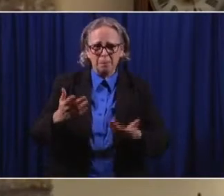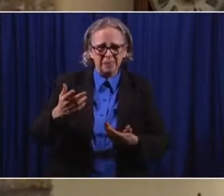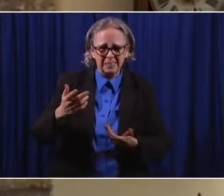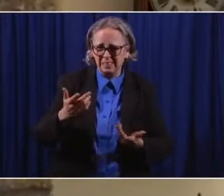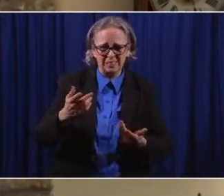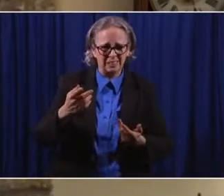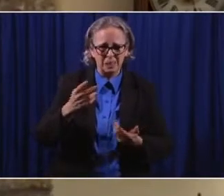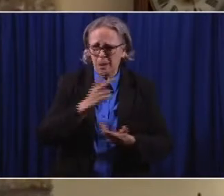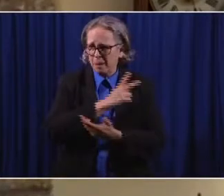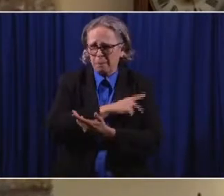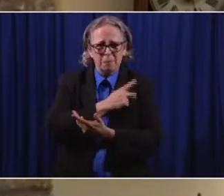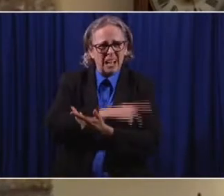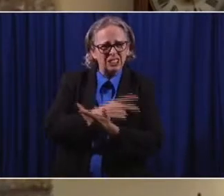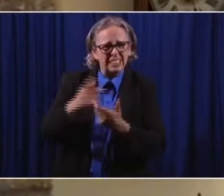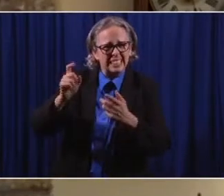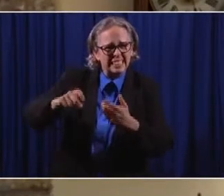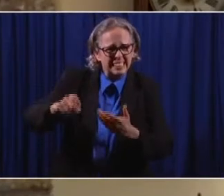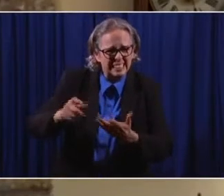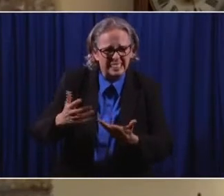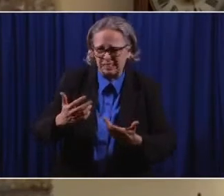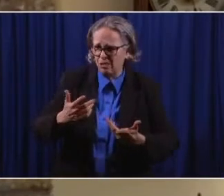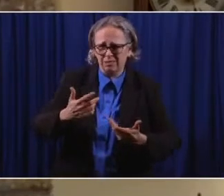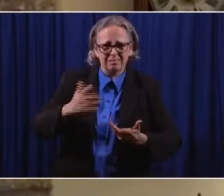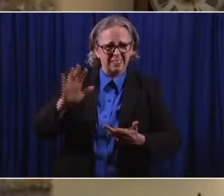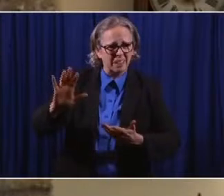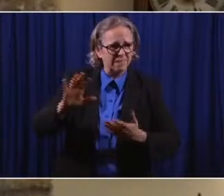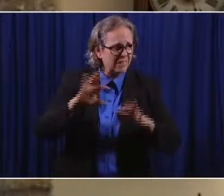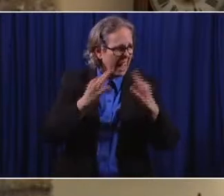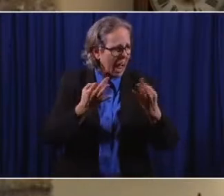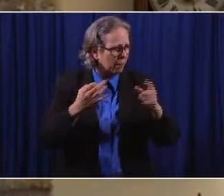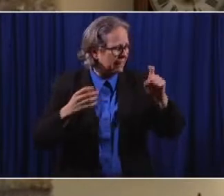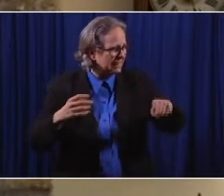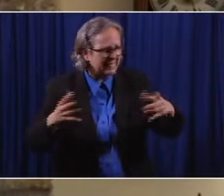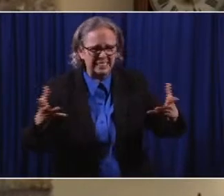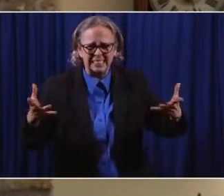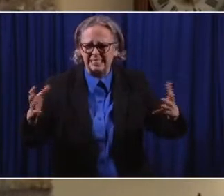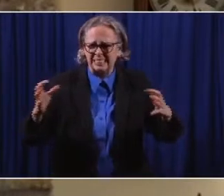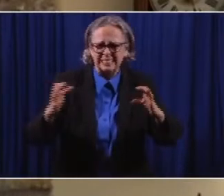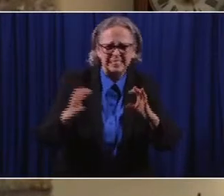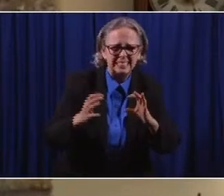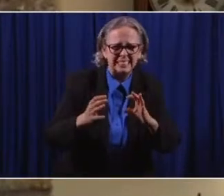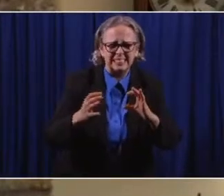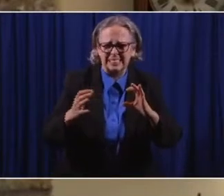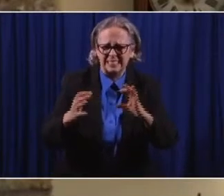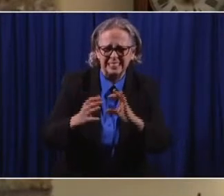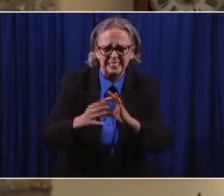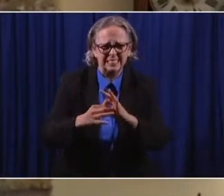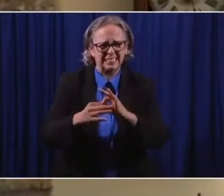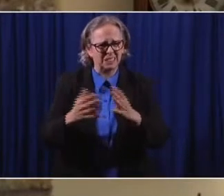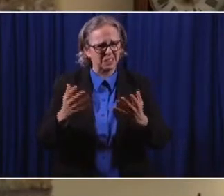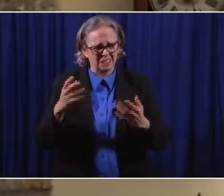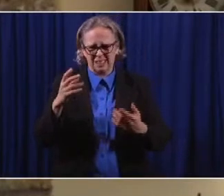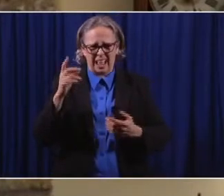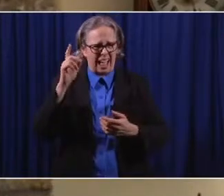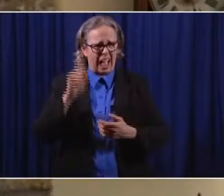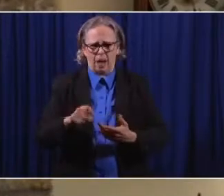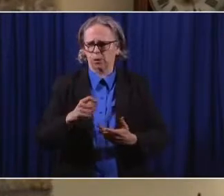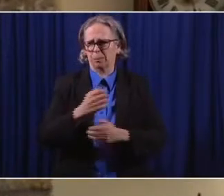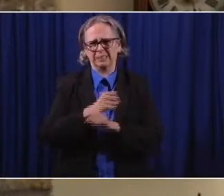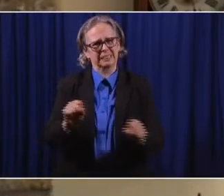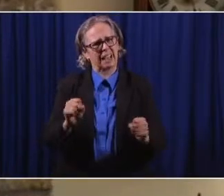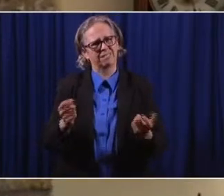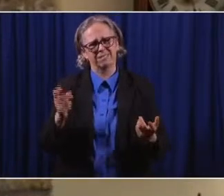needs, families have needs, but we also want to keep them safe, and we want to do what we can to reduce the chances of the